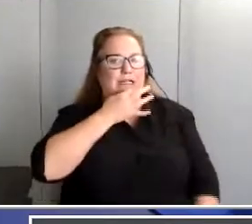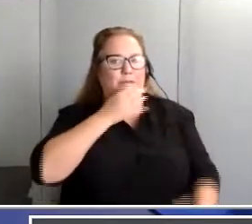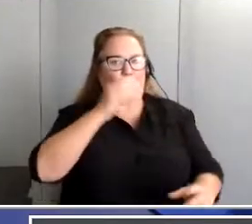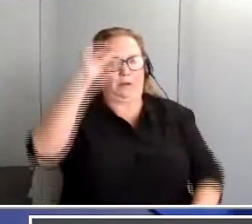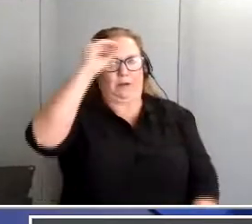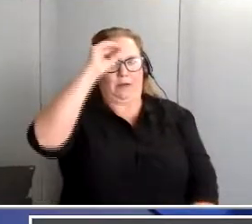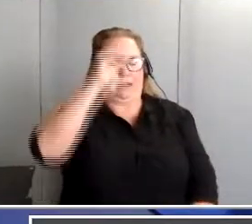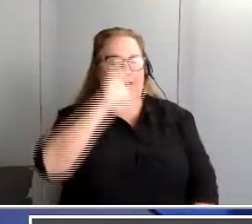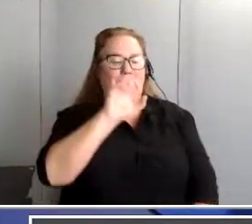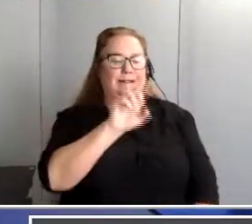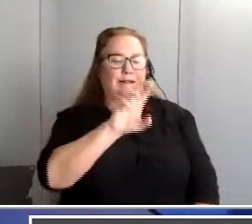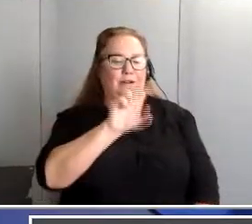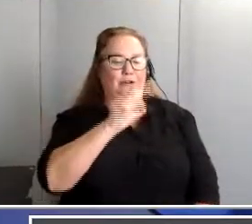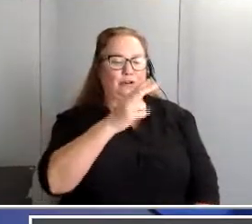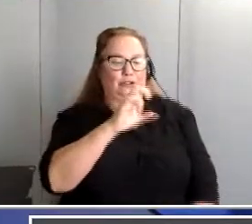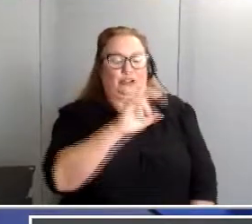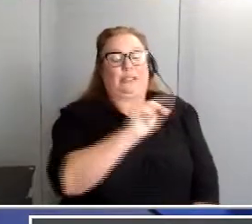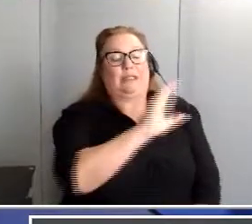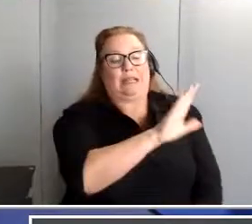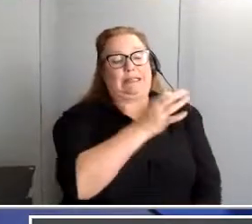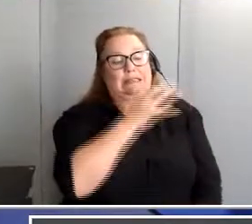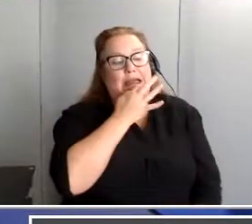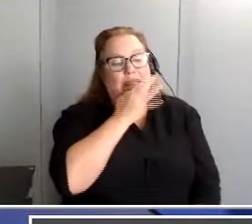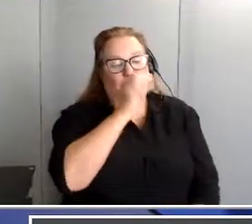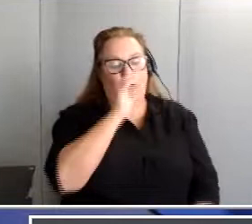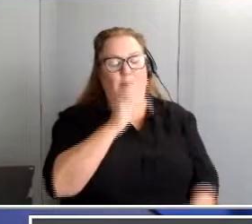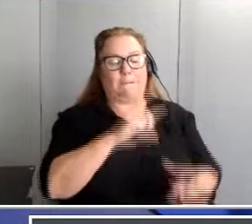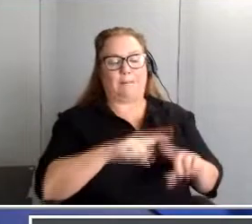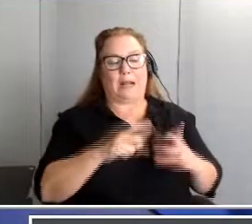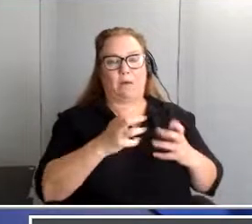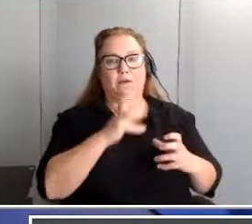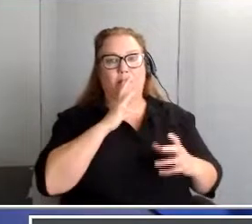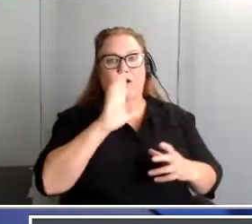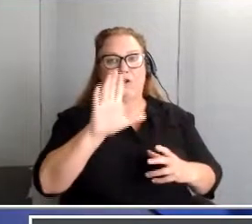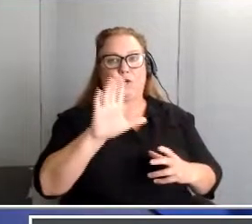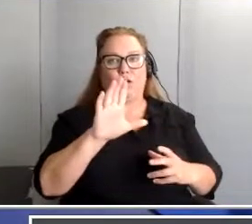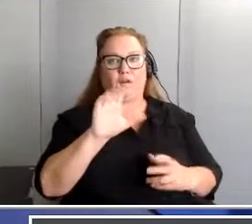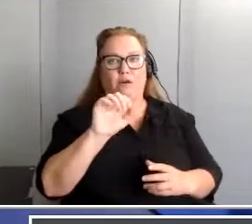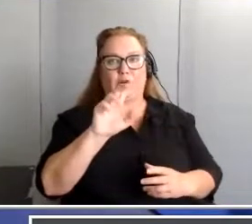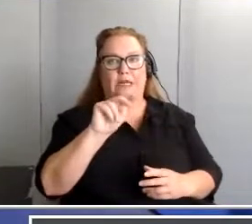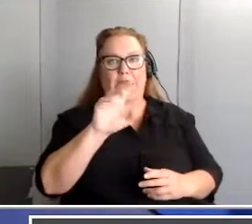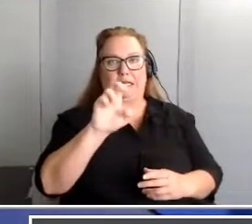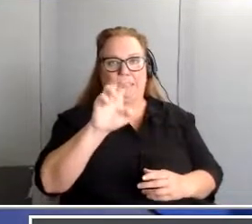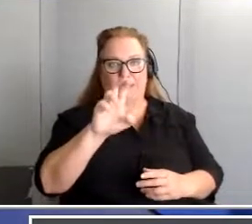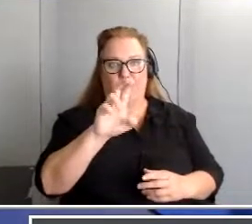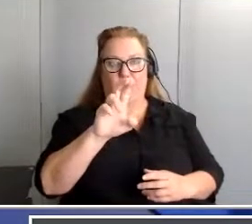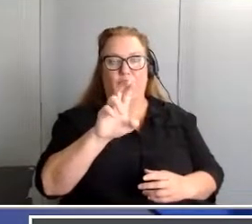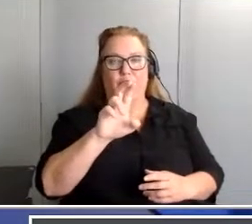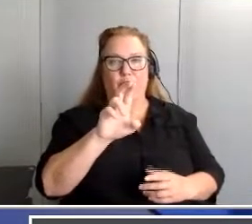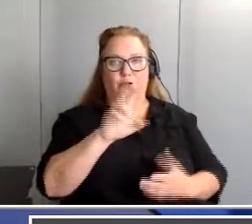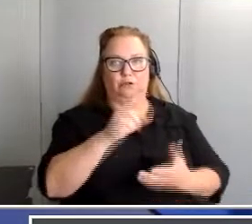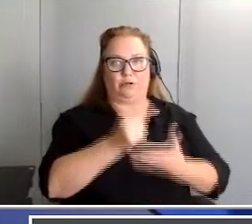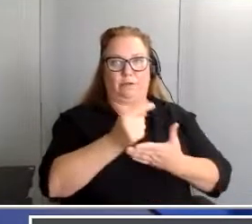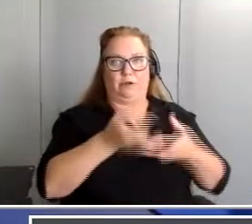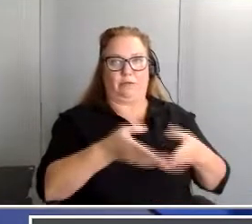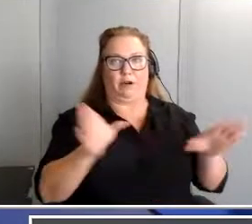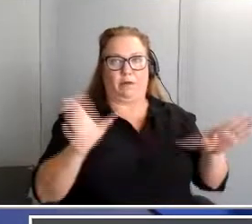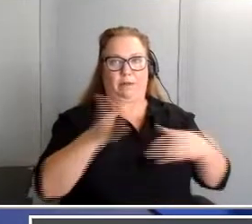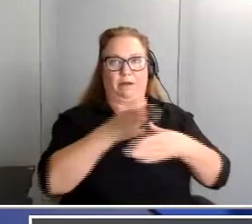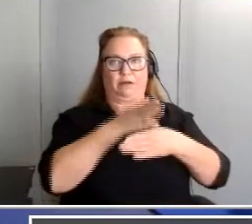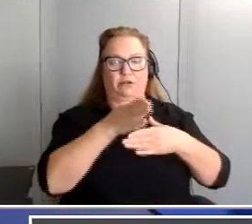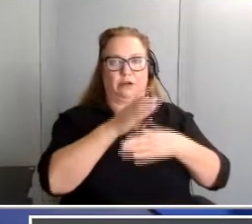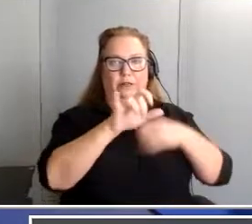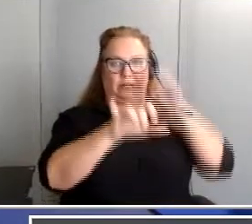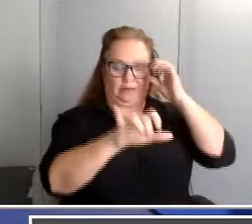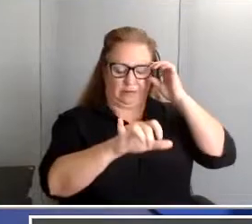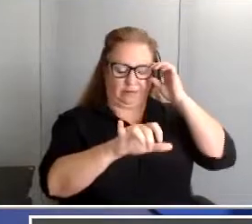going to share his expertise, but I really want to talk about your bout with prostate cancer. So you've always been open about sharing that. So we're going to Yes.